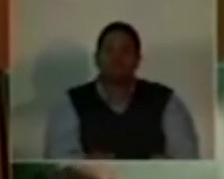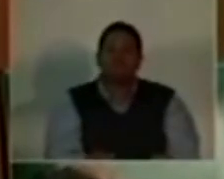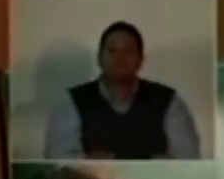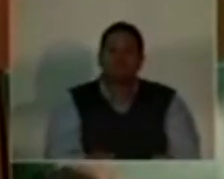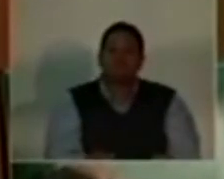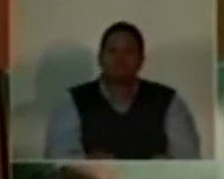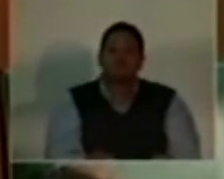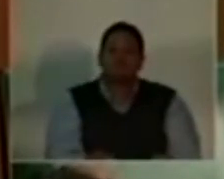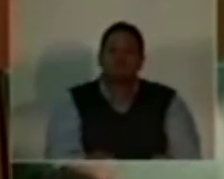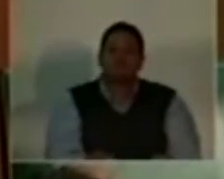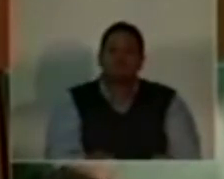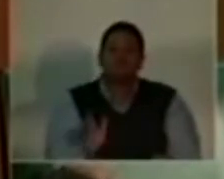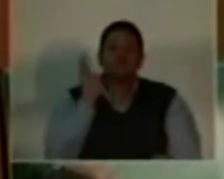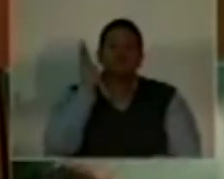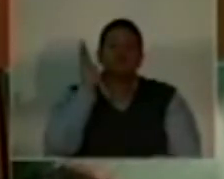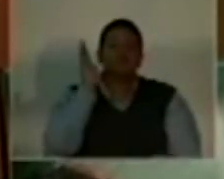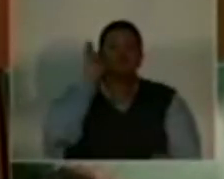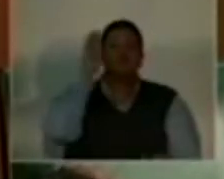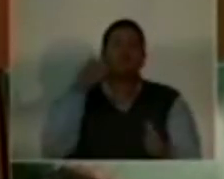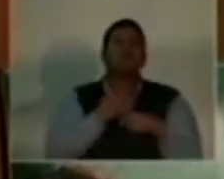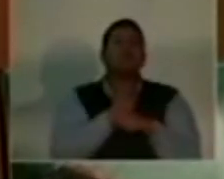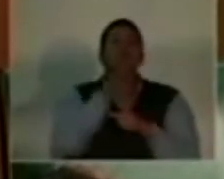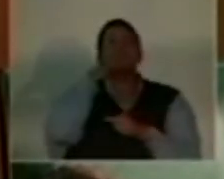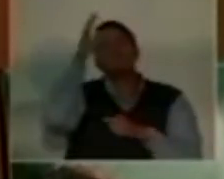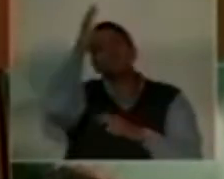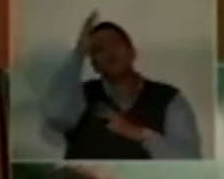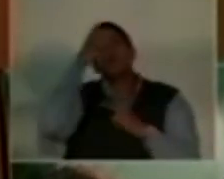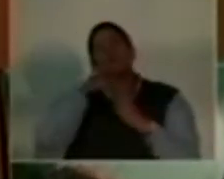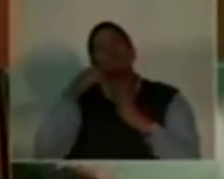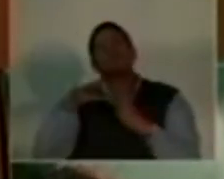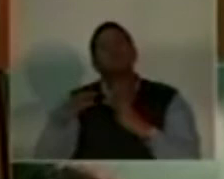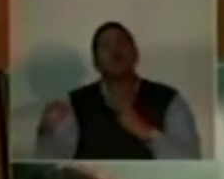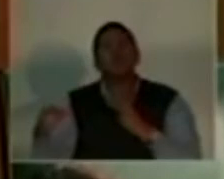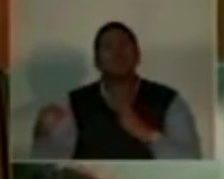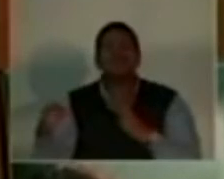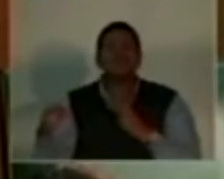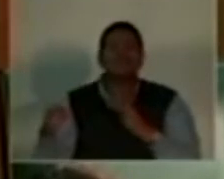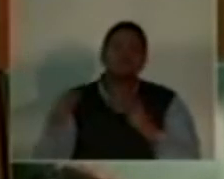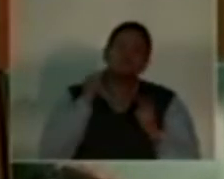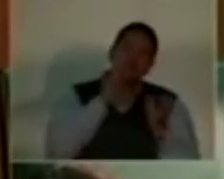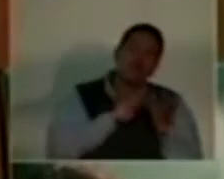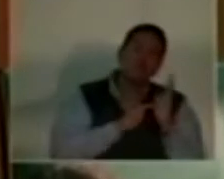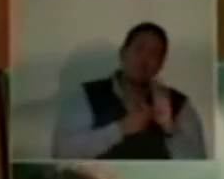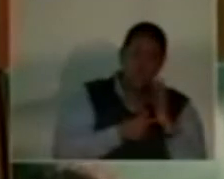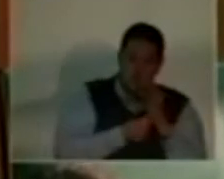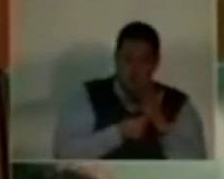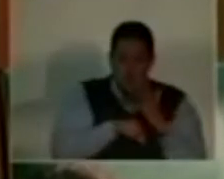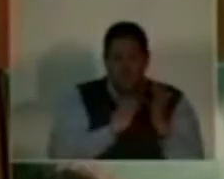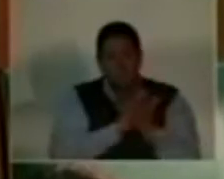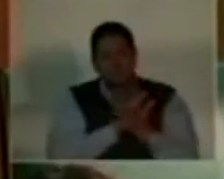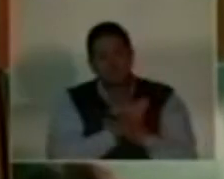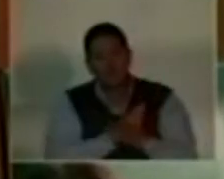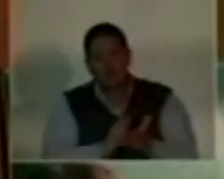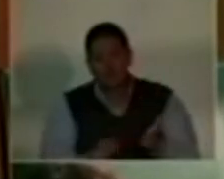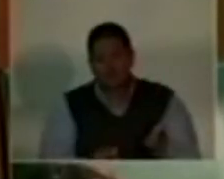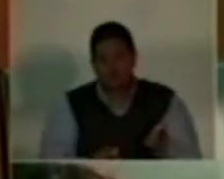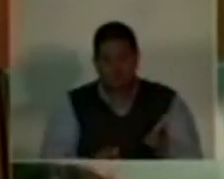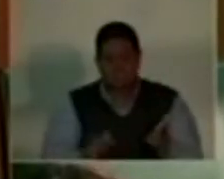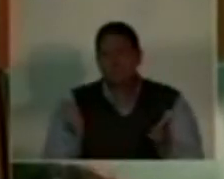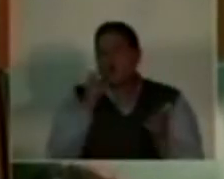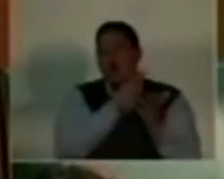It would make parent choice not so much about the quality of the school, since all schools are